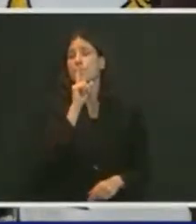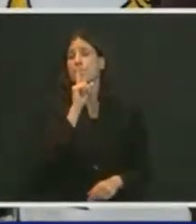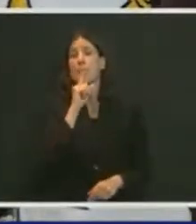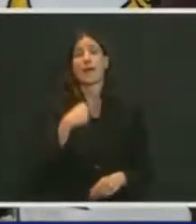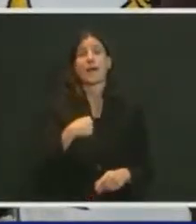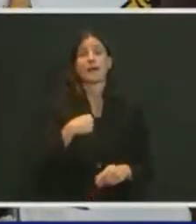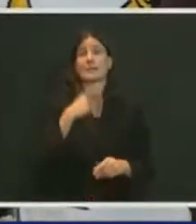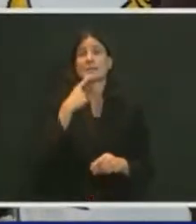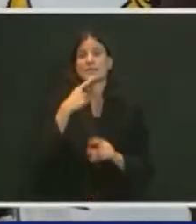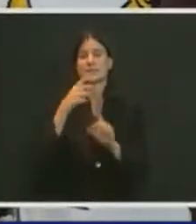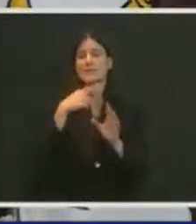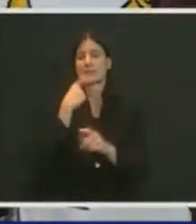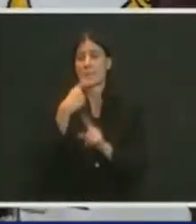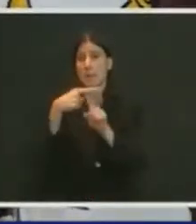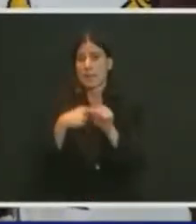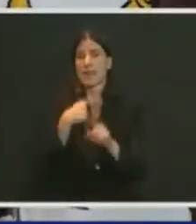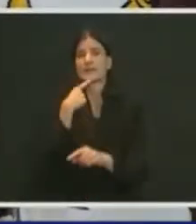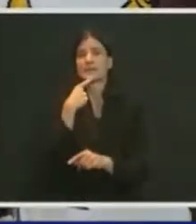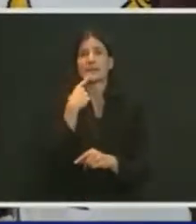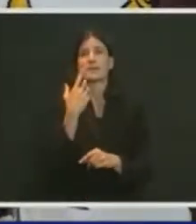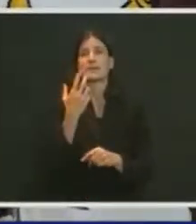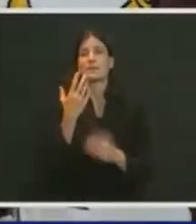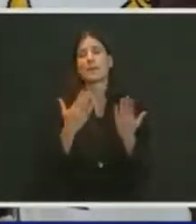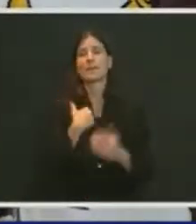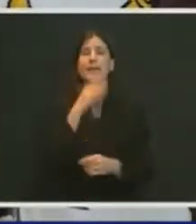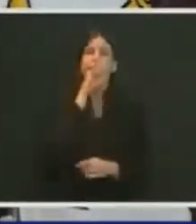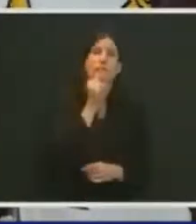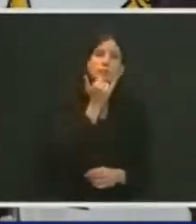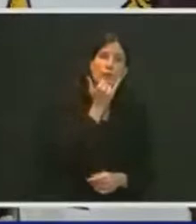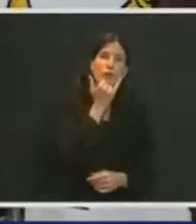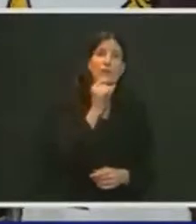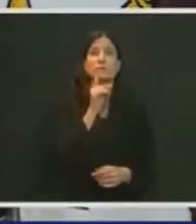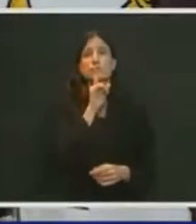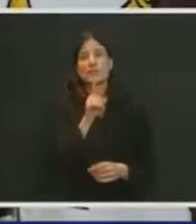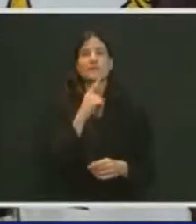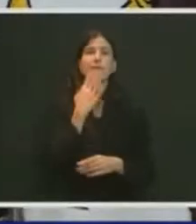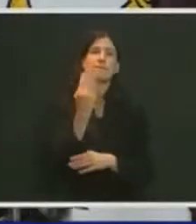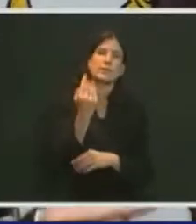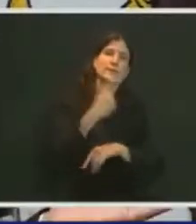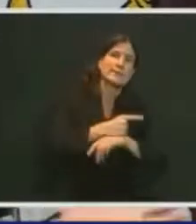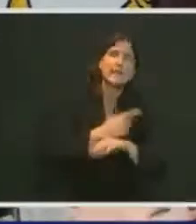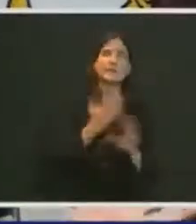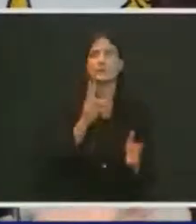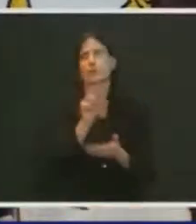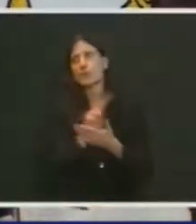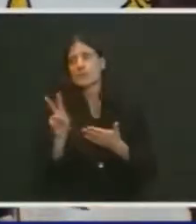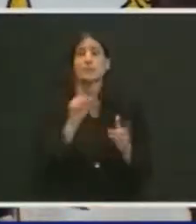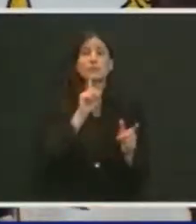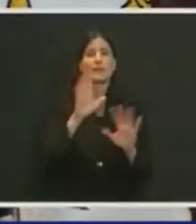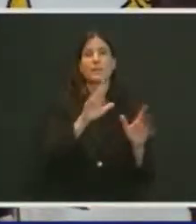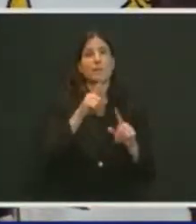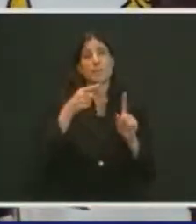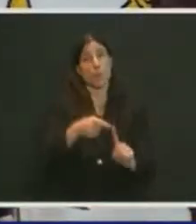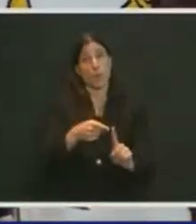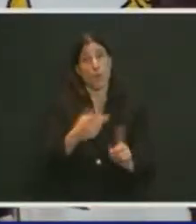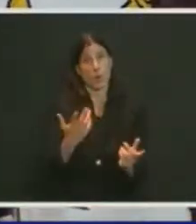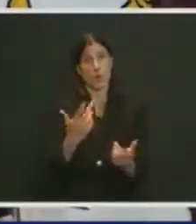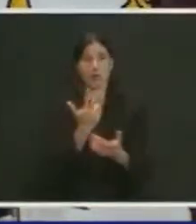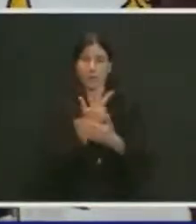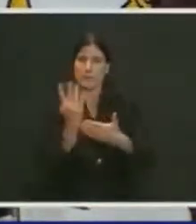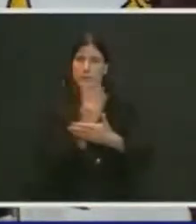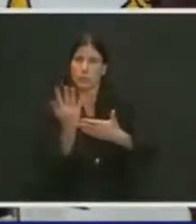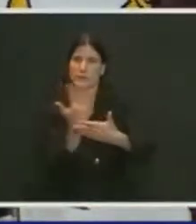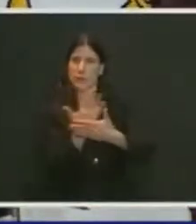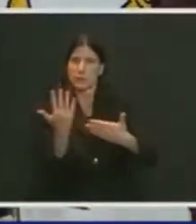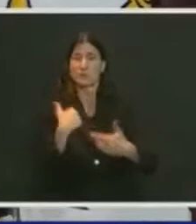my head. We know you have to give about 14 days to observe what you've done for about 14 days. So I'm sorry